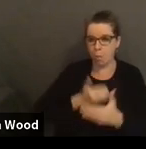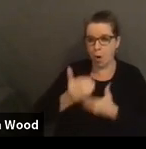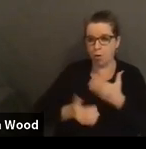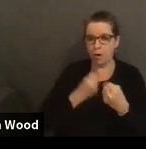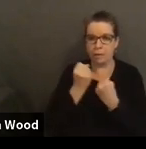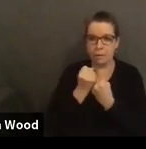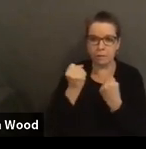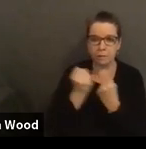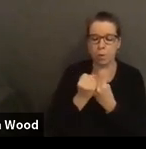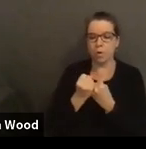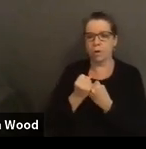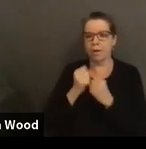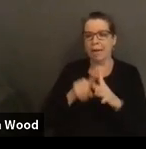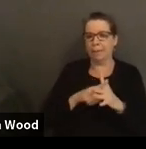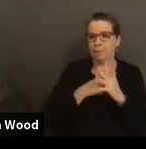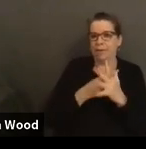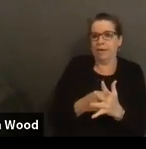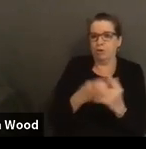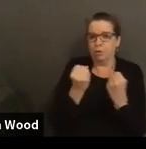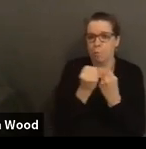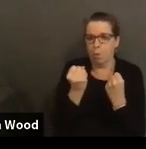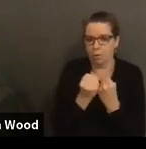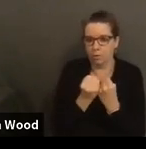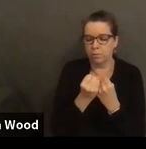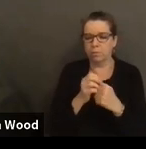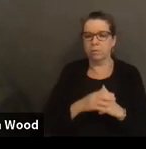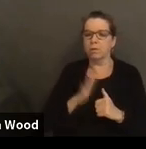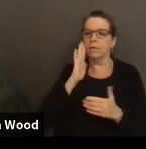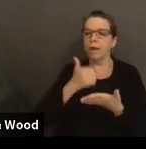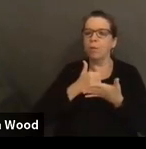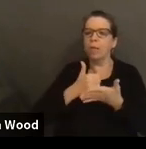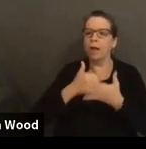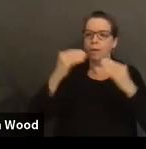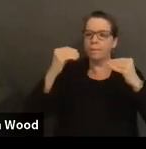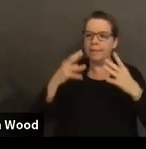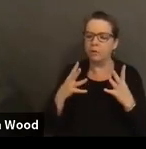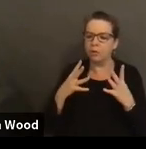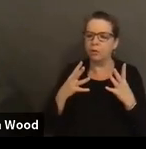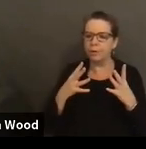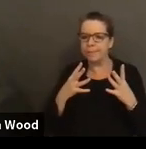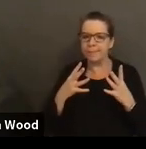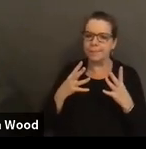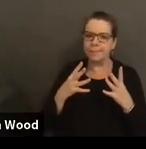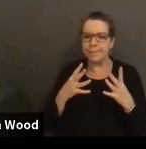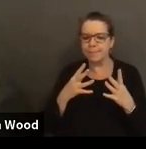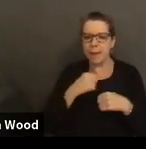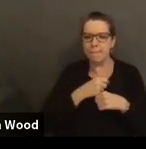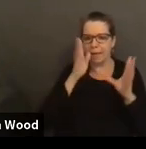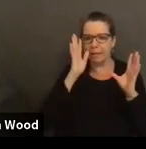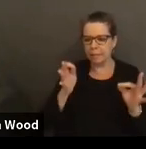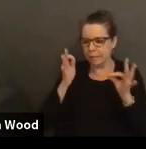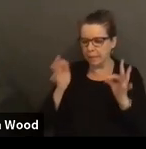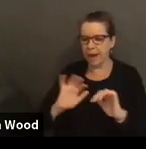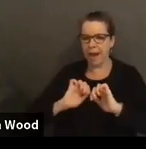learners, implementation supports that will help teachers to make decisions about